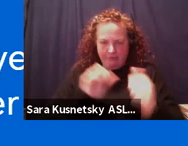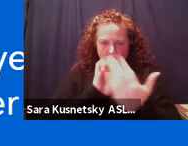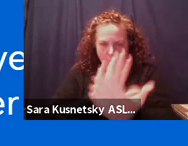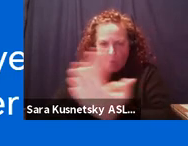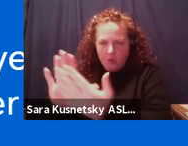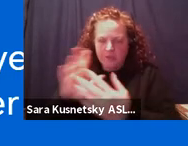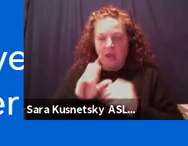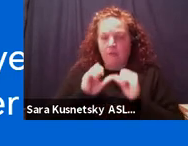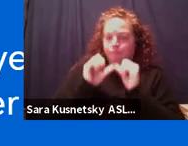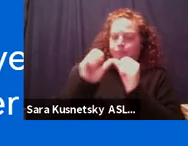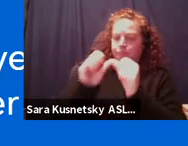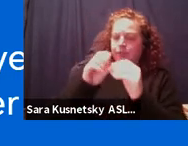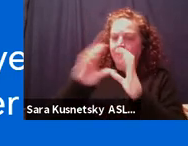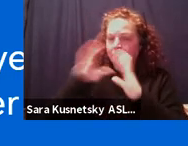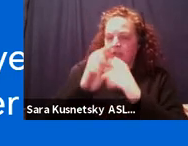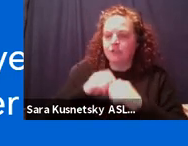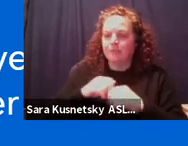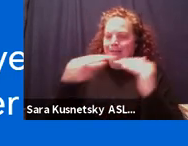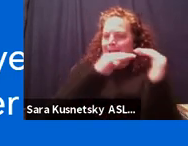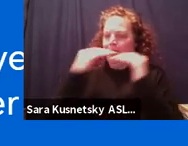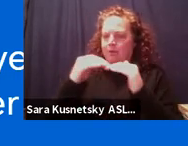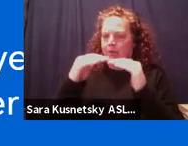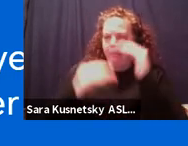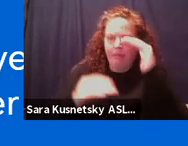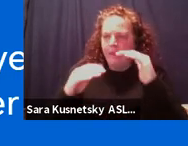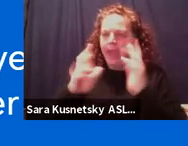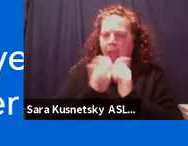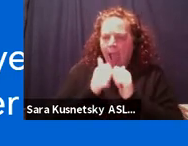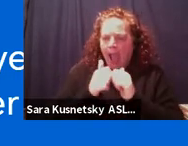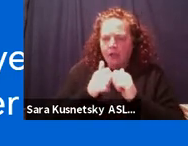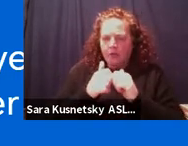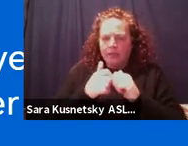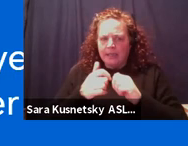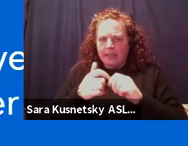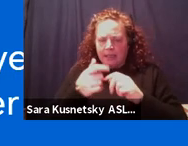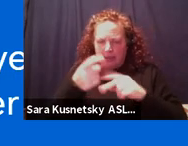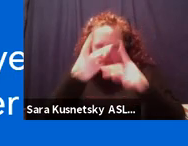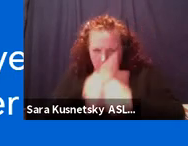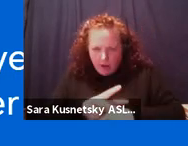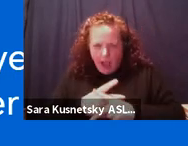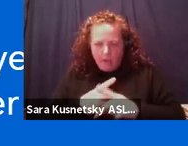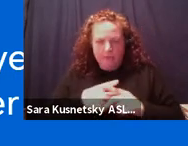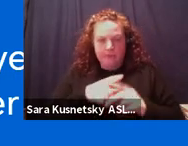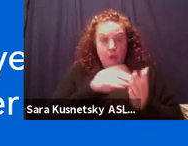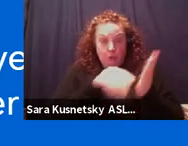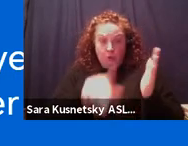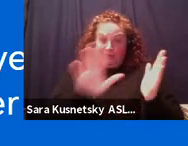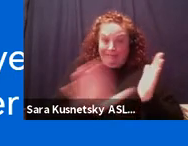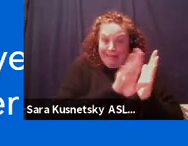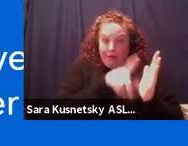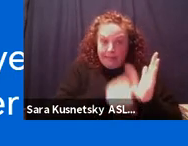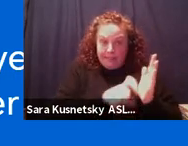ongoing conversations about equity and parity. How do we differentiate based on needs of students while guaranteeing consistent